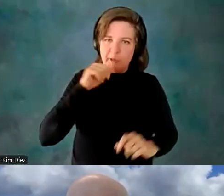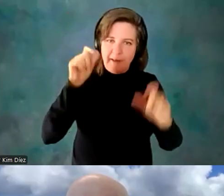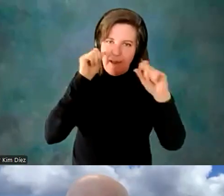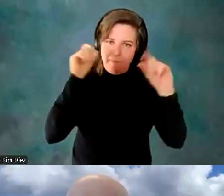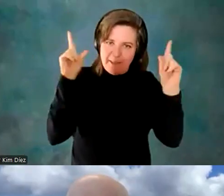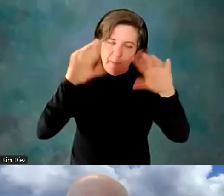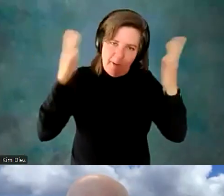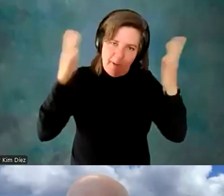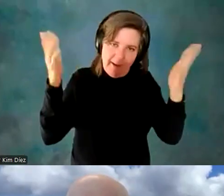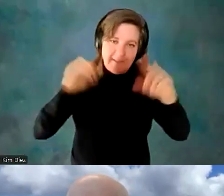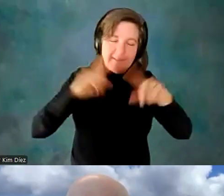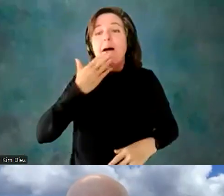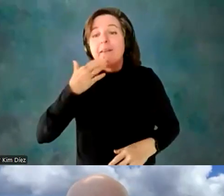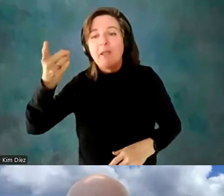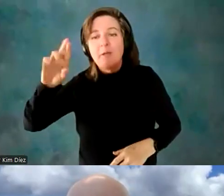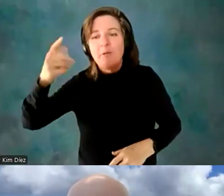Thank you, Dr. Gould.